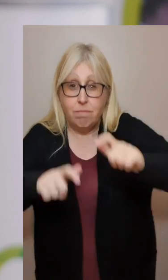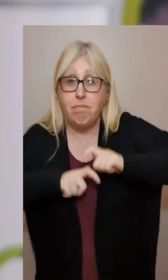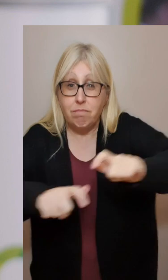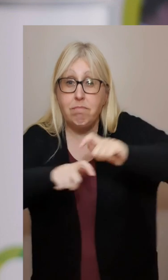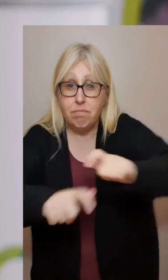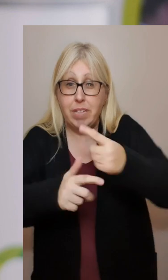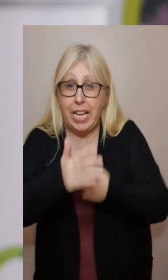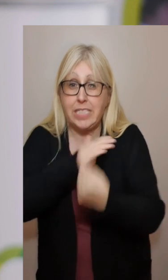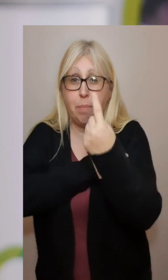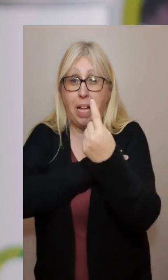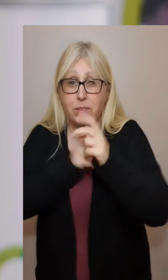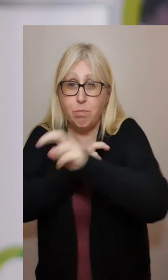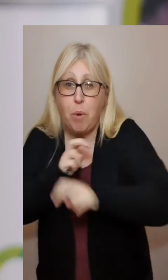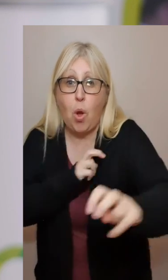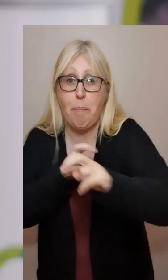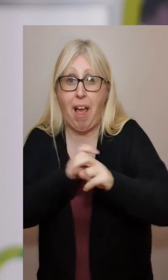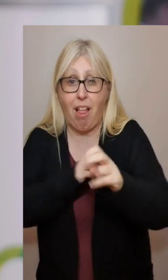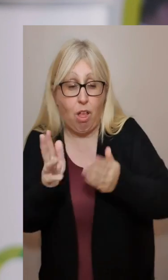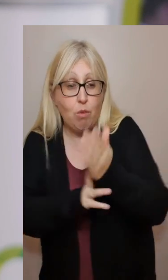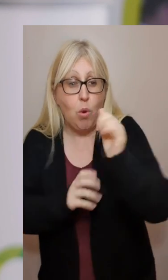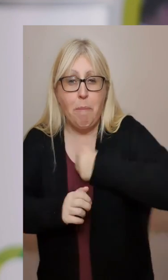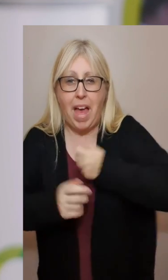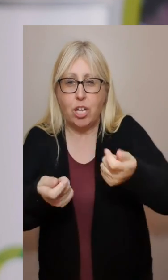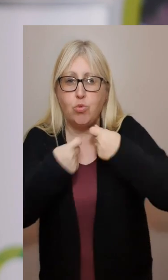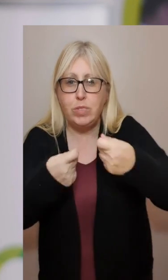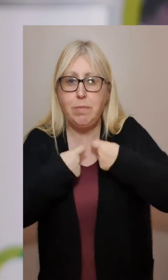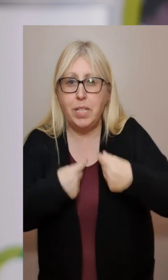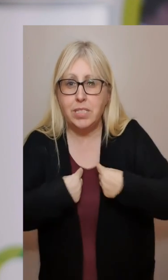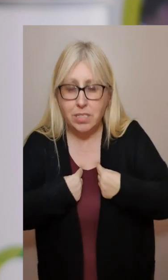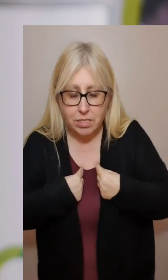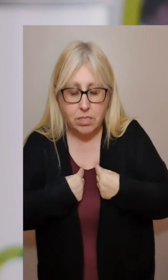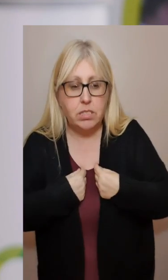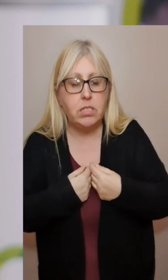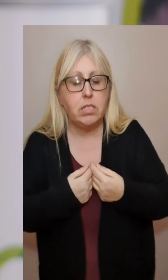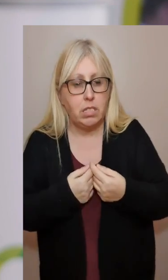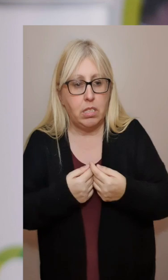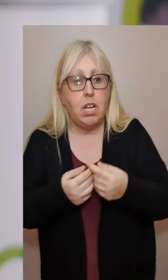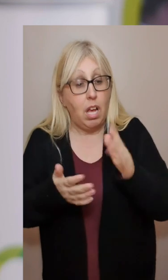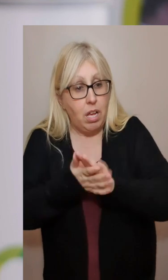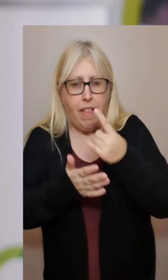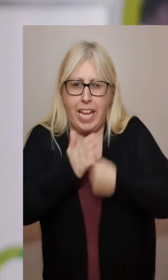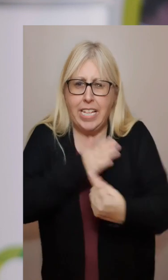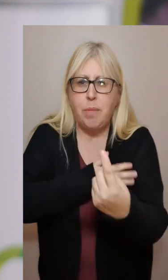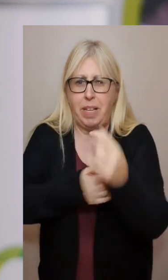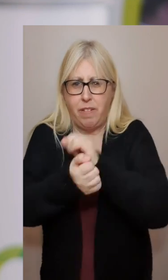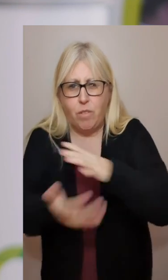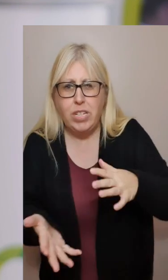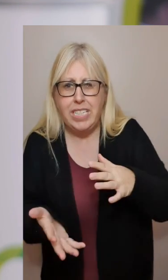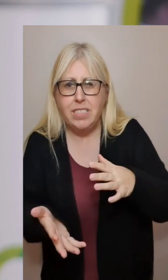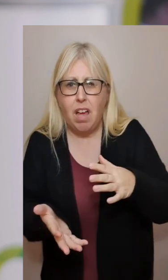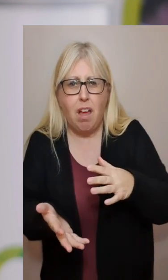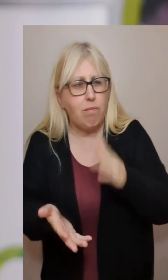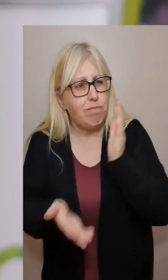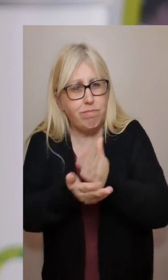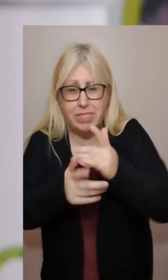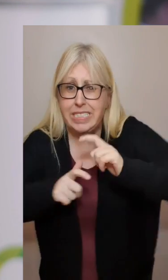independently mobile all the way through my treatment, and the independence and freedom that gives you remaining at